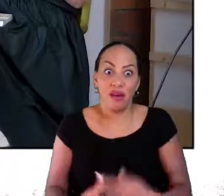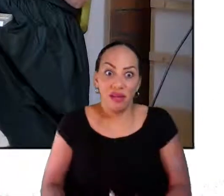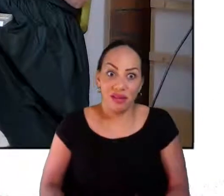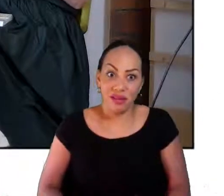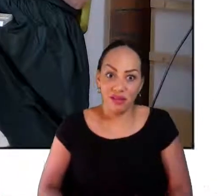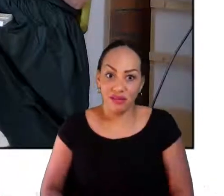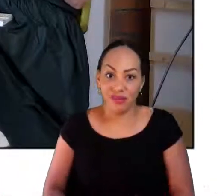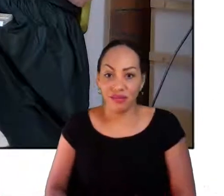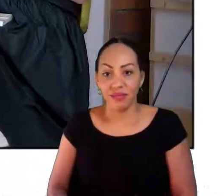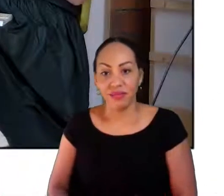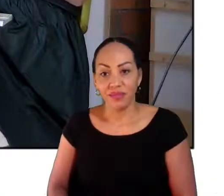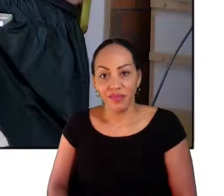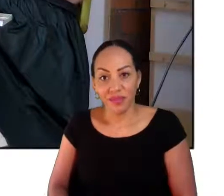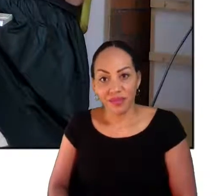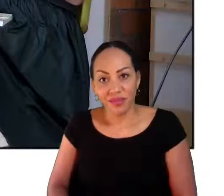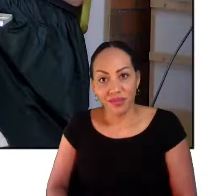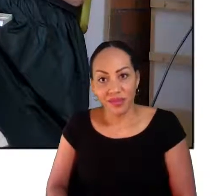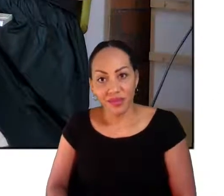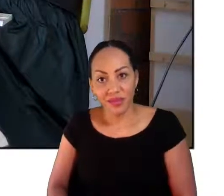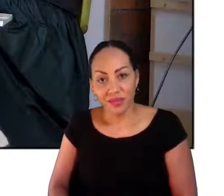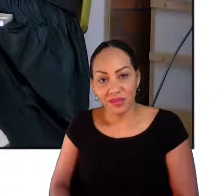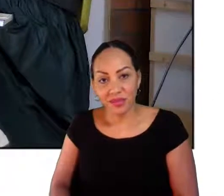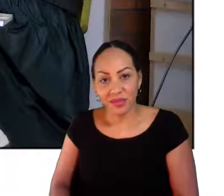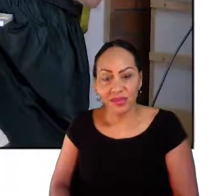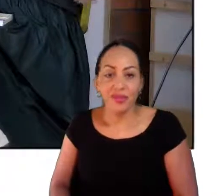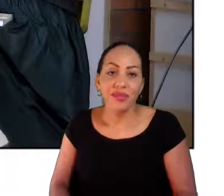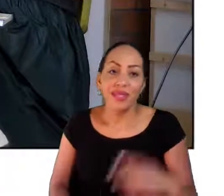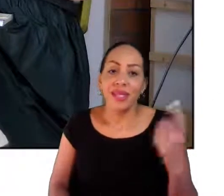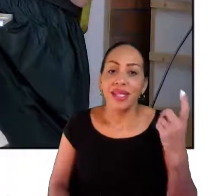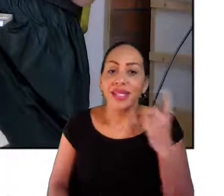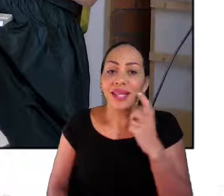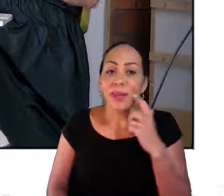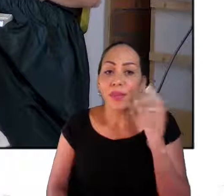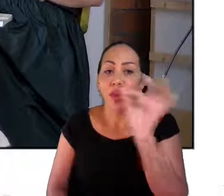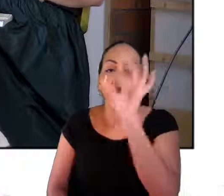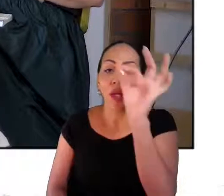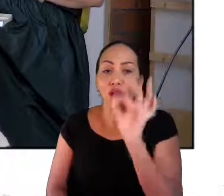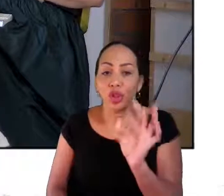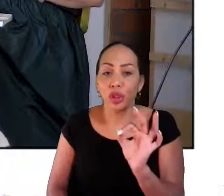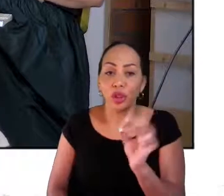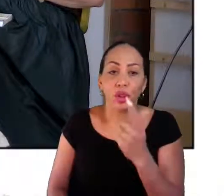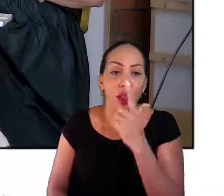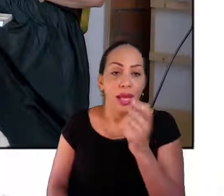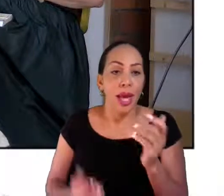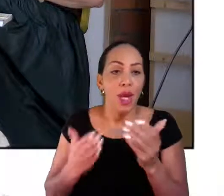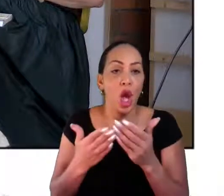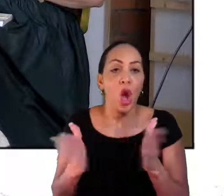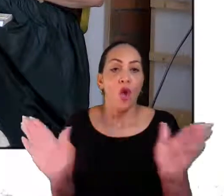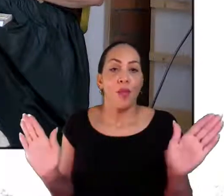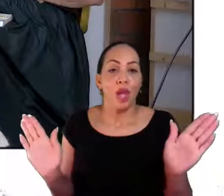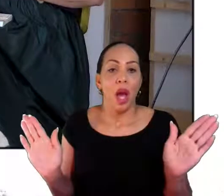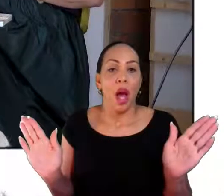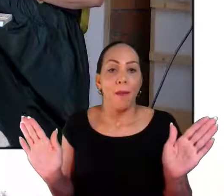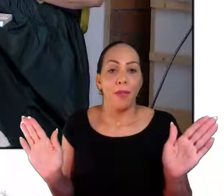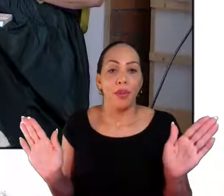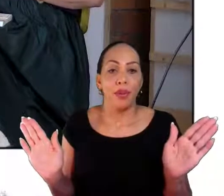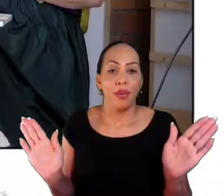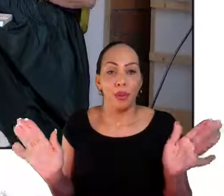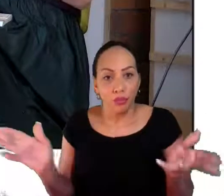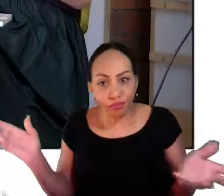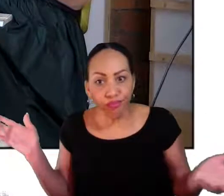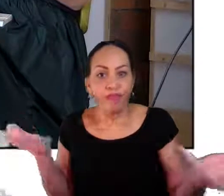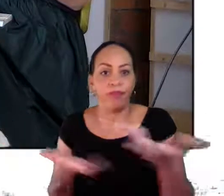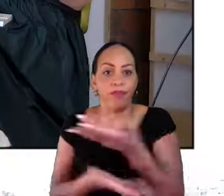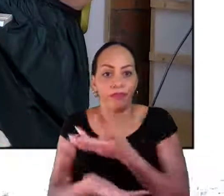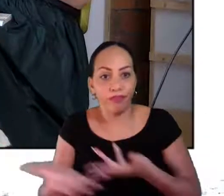really interesting how the simplest of questions can open up and really sort of release